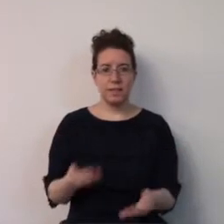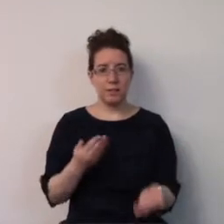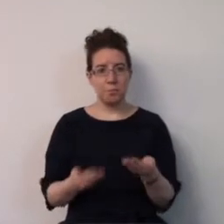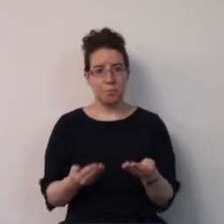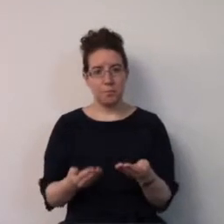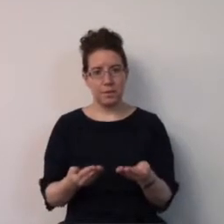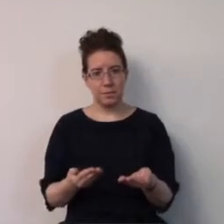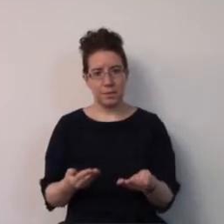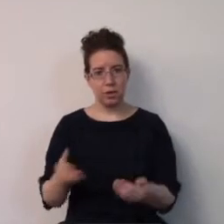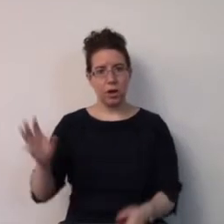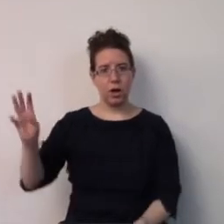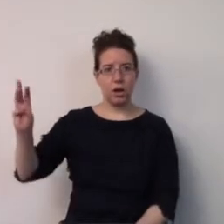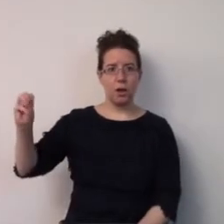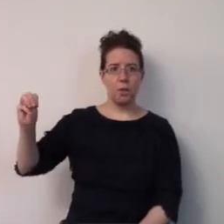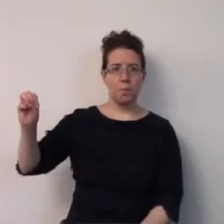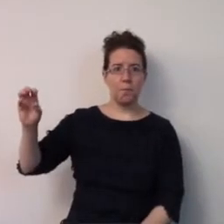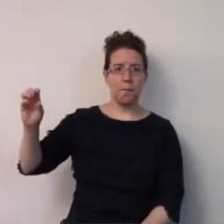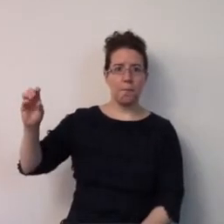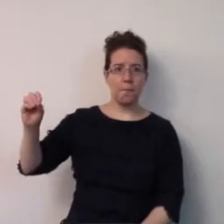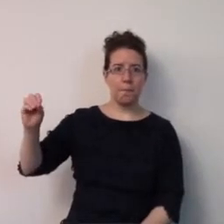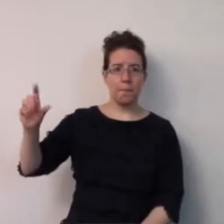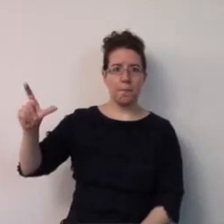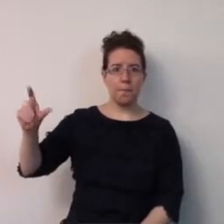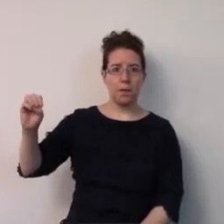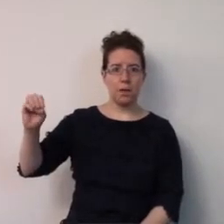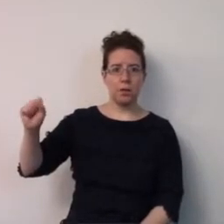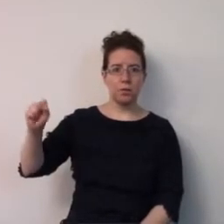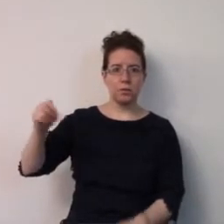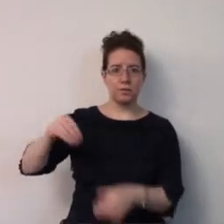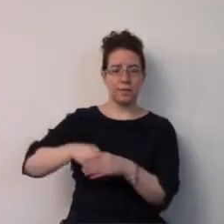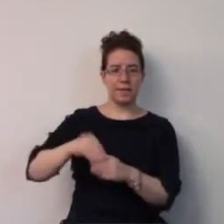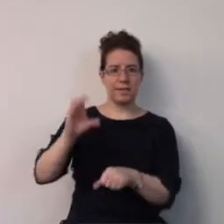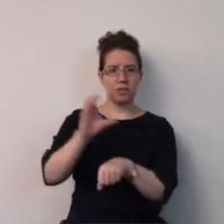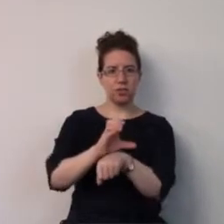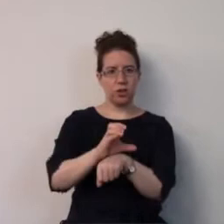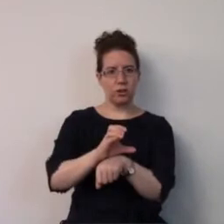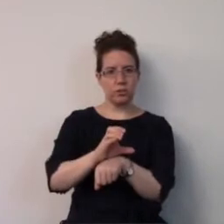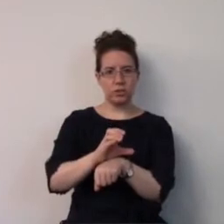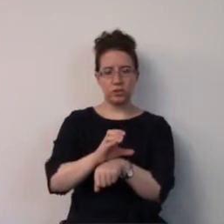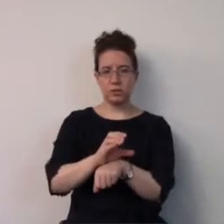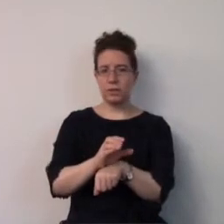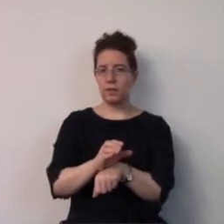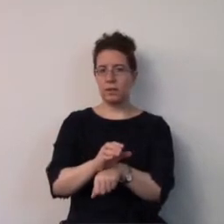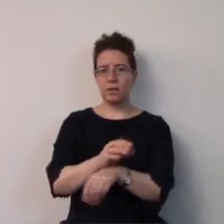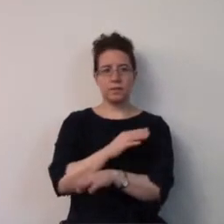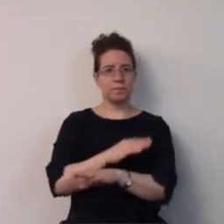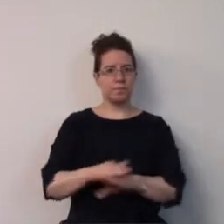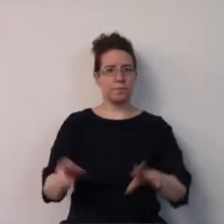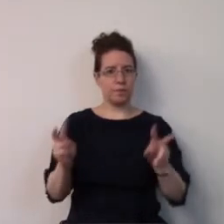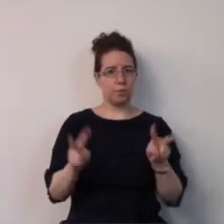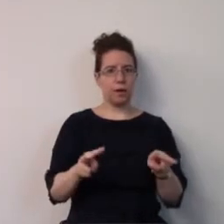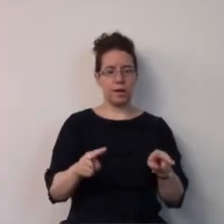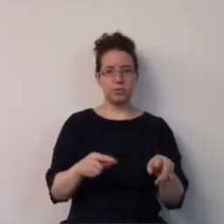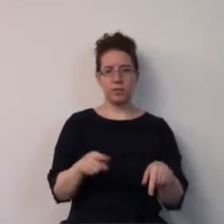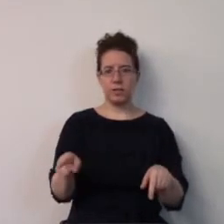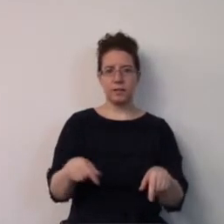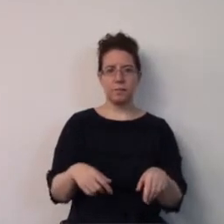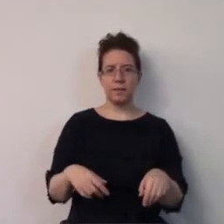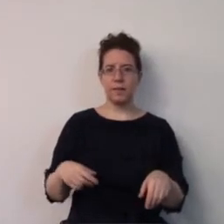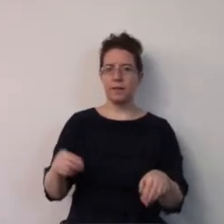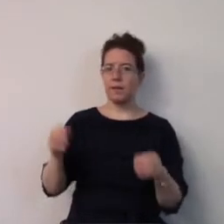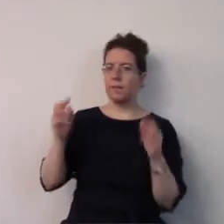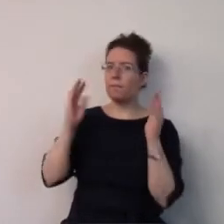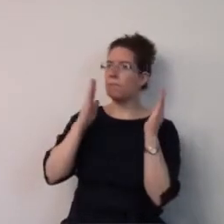humble yourself before Him. King Nebuchadnezzar tells why you need to guard your heart from pride. Someone is